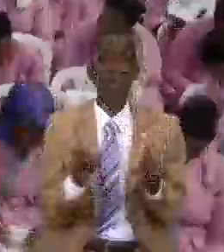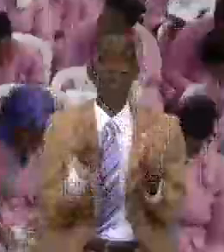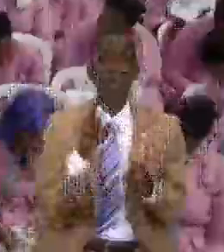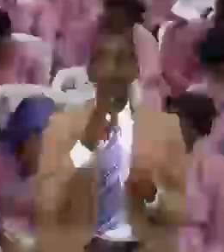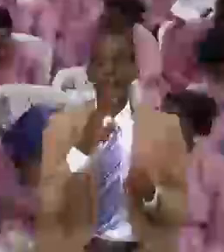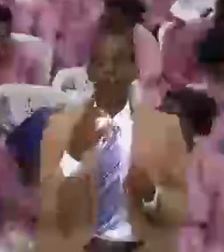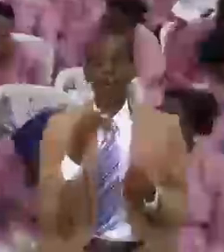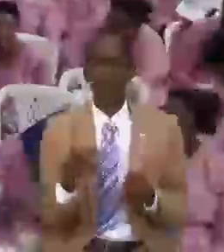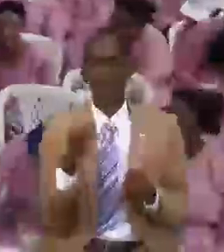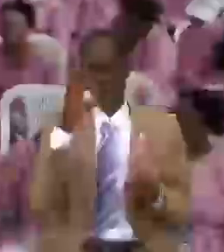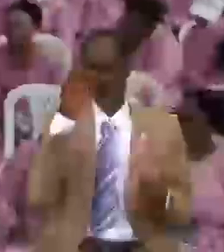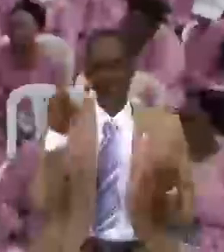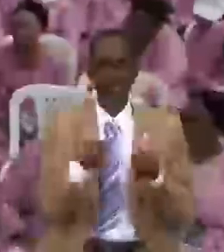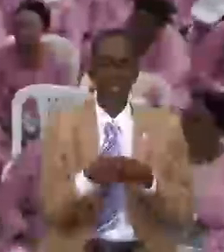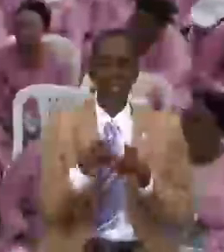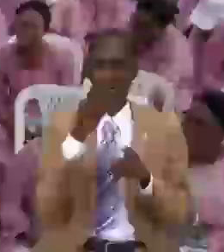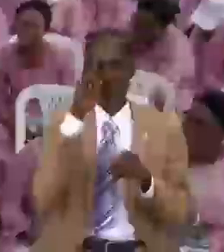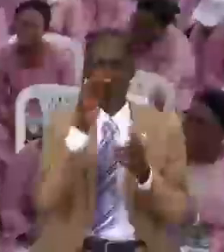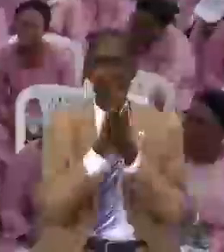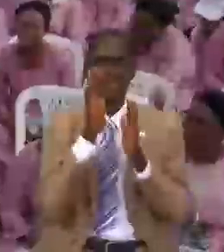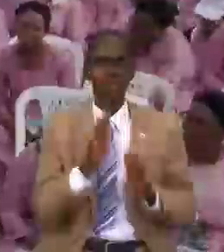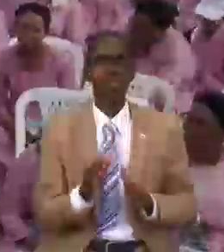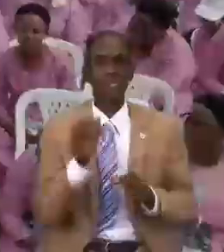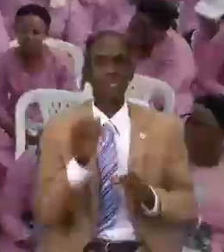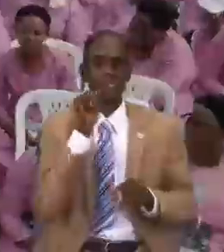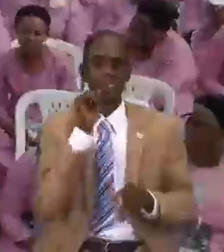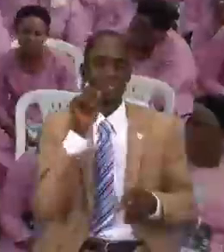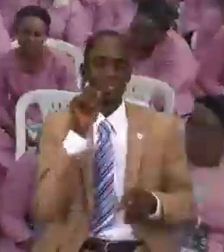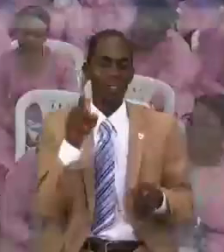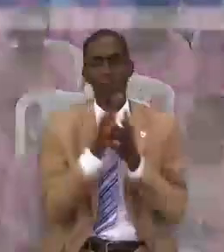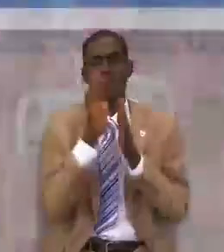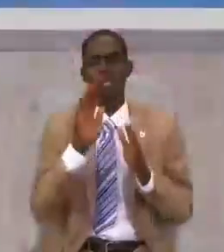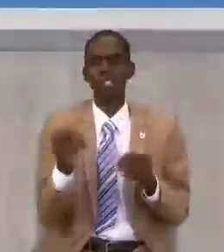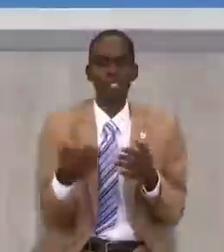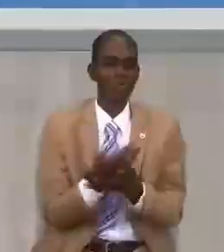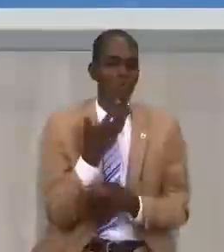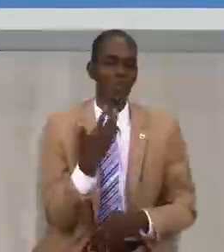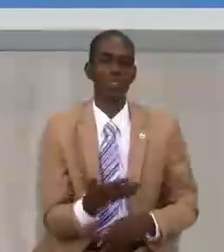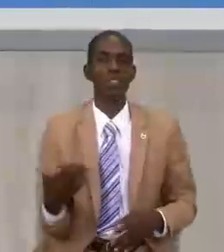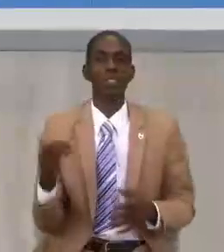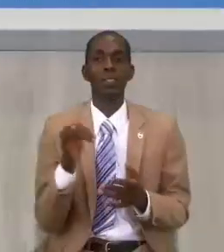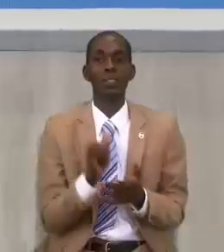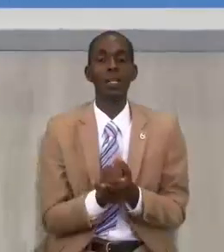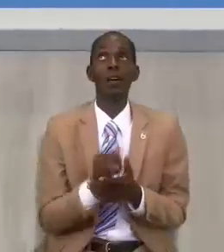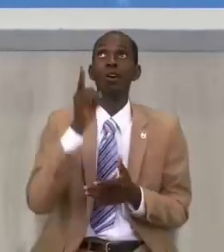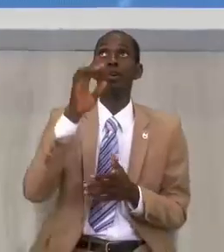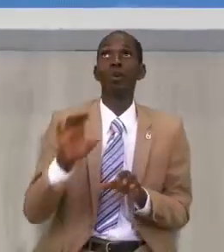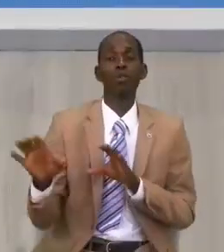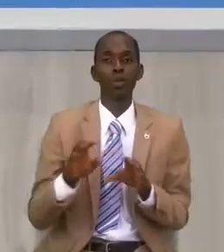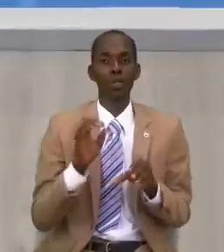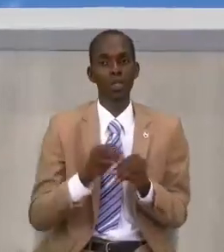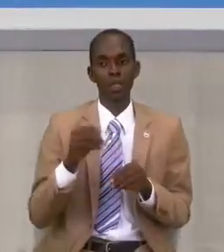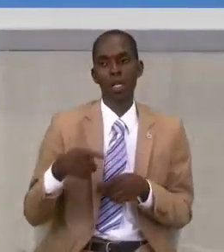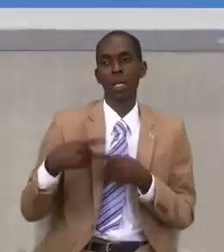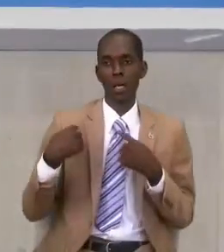Sister Sage. A new thing that God does in the heart, in the mind, in the soul. A